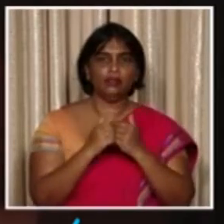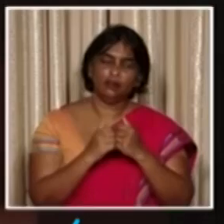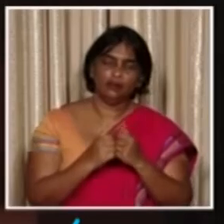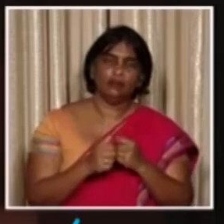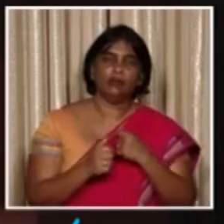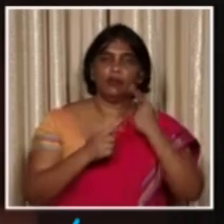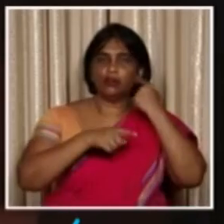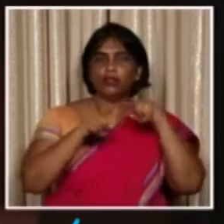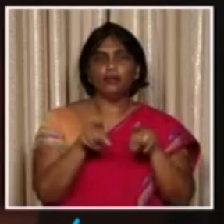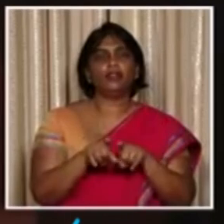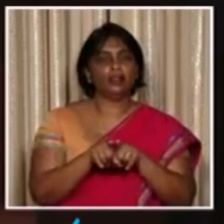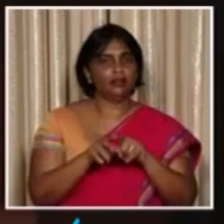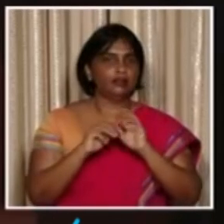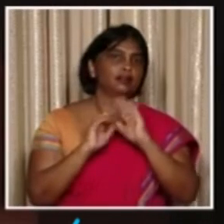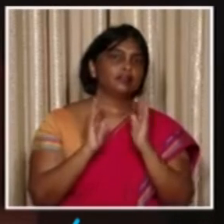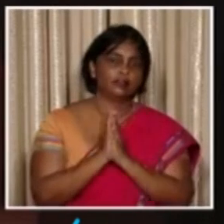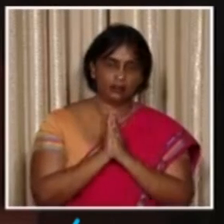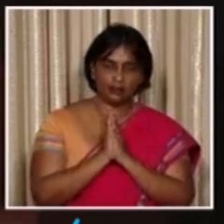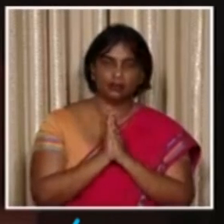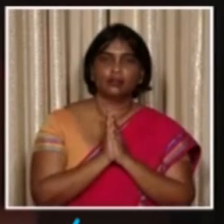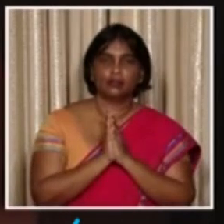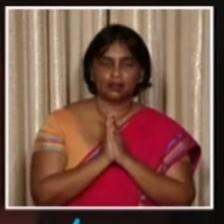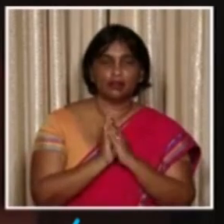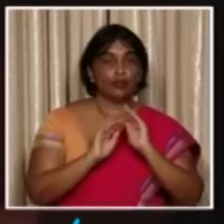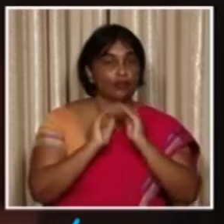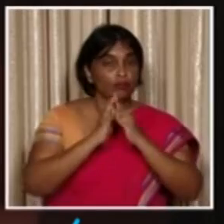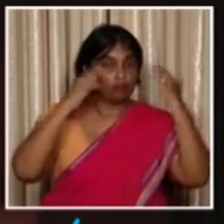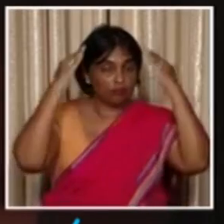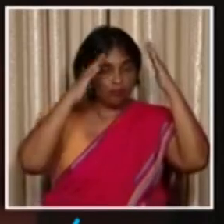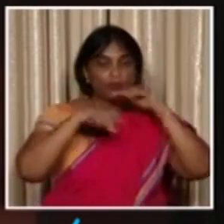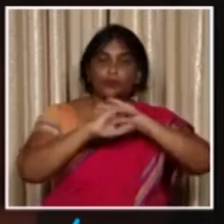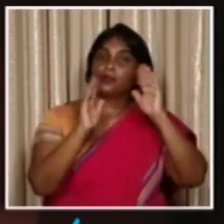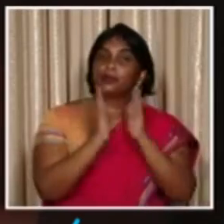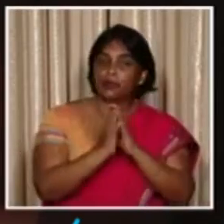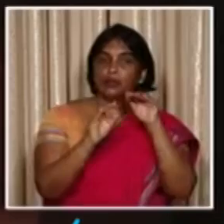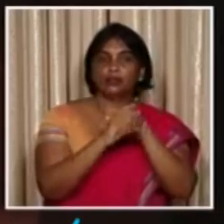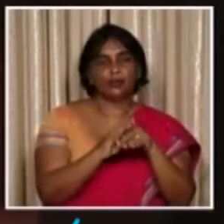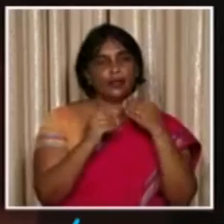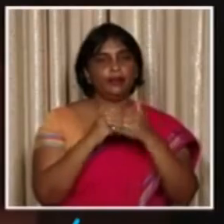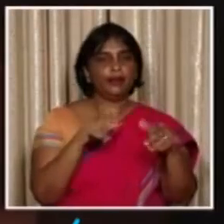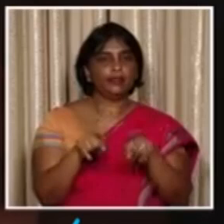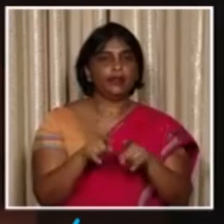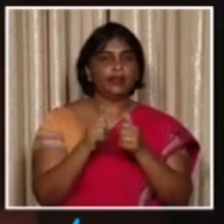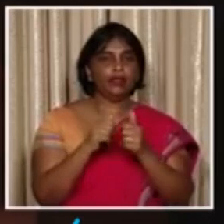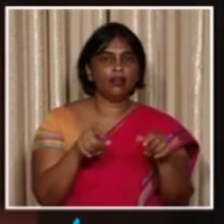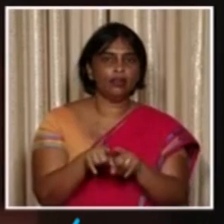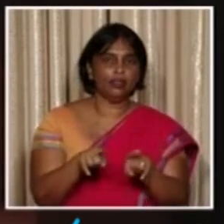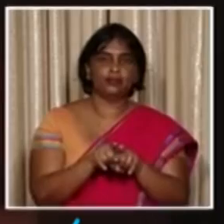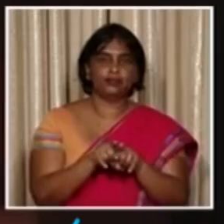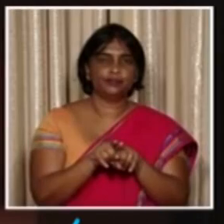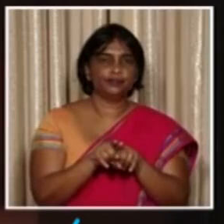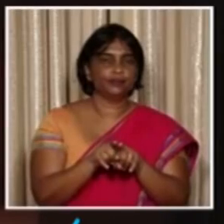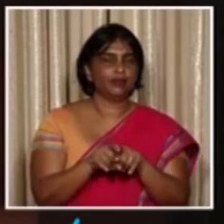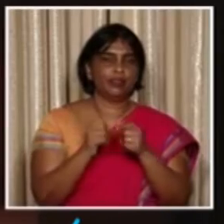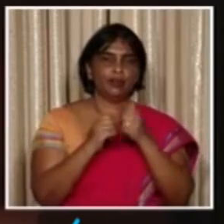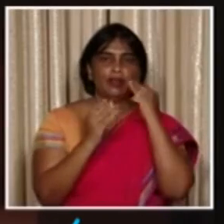of the same stance. So in order to make this committee a success, I suggest the opposition is allowed to name the chair for us to accept the committee.